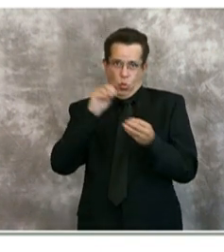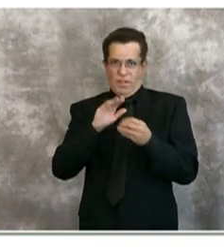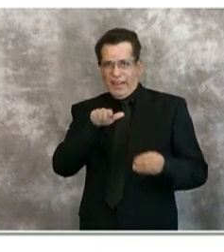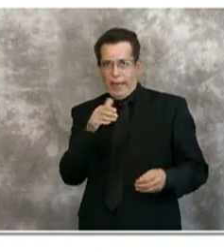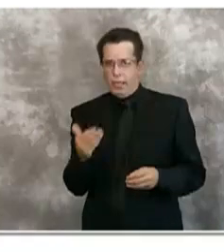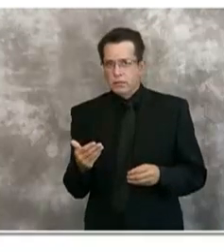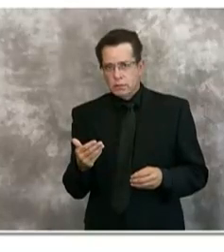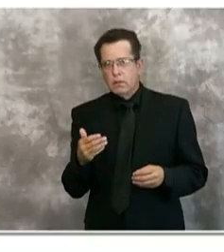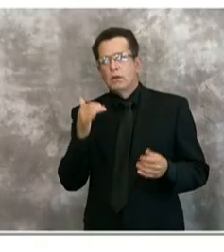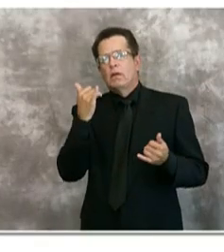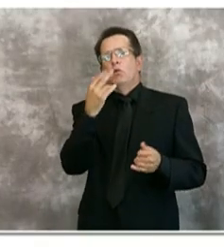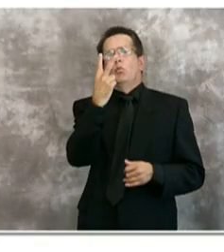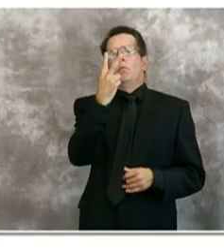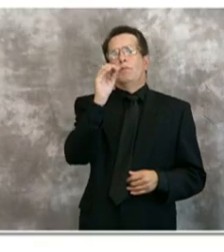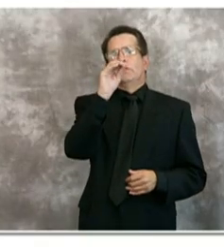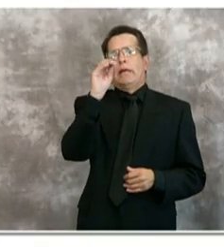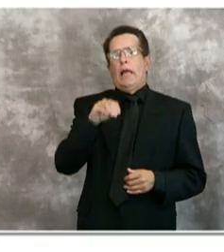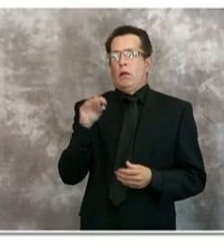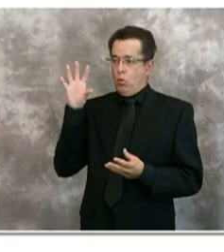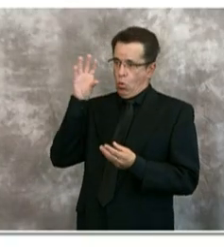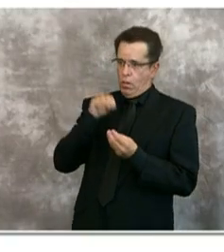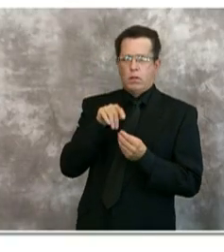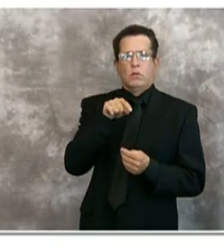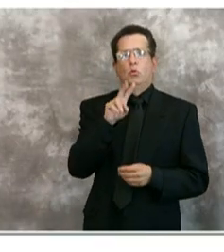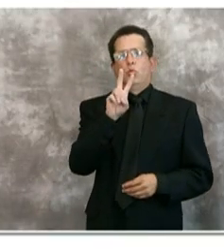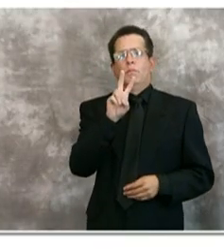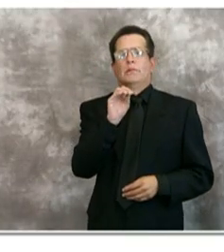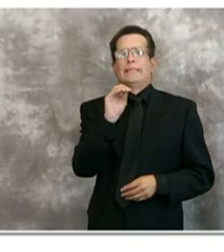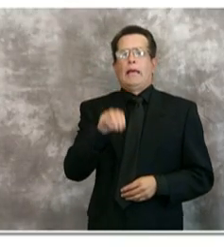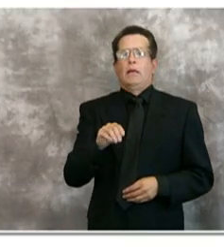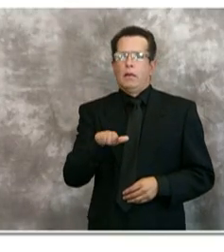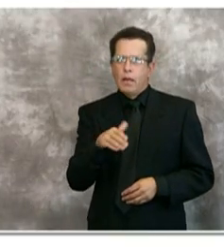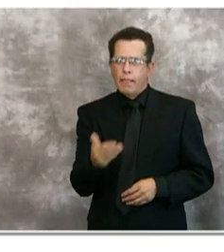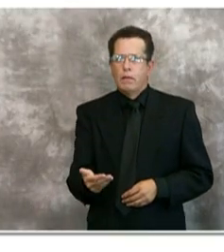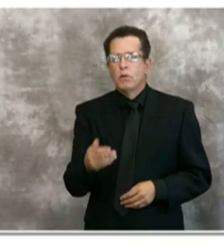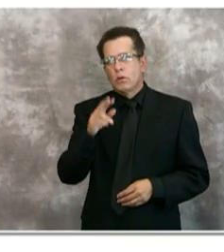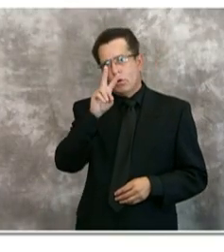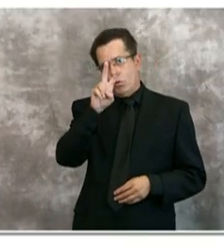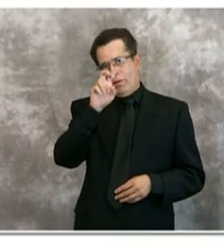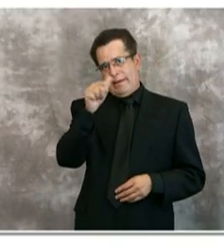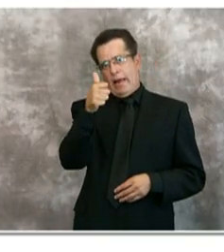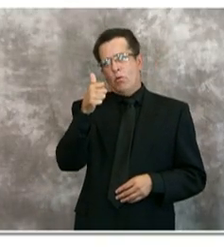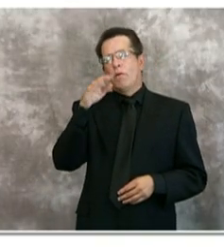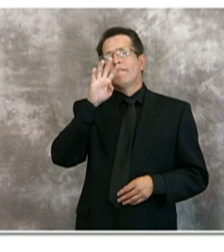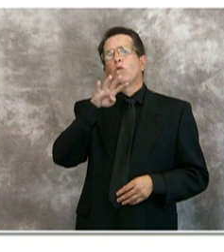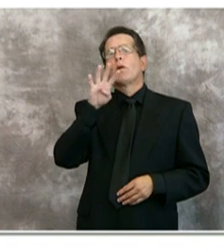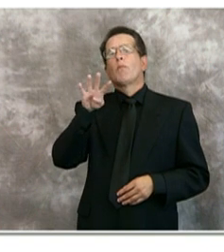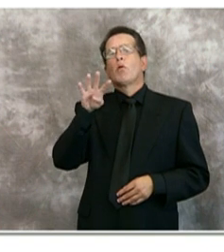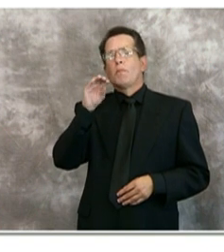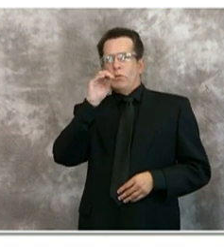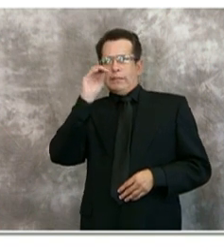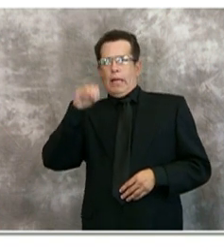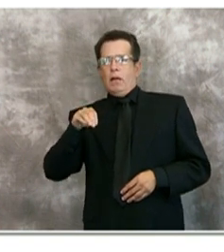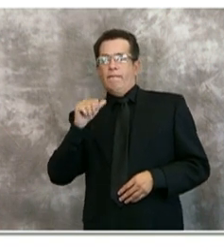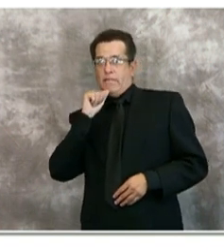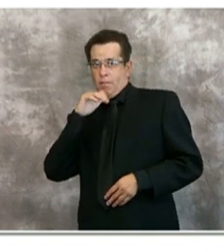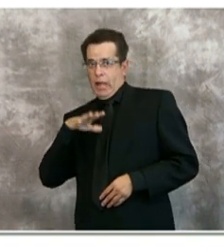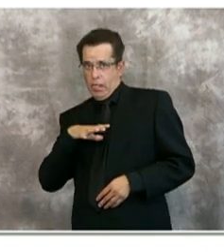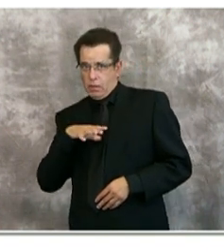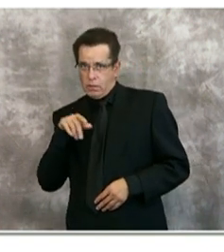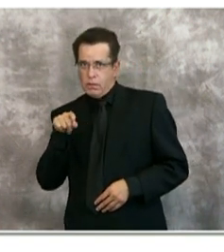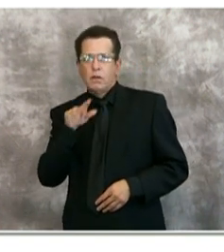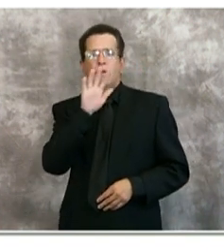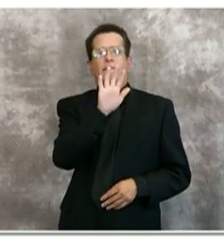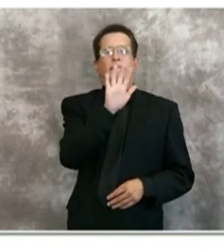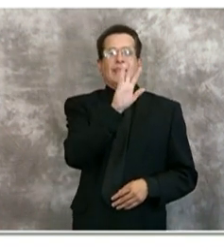deaths, which represents 2% of the total number of cases. 210 or 44% of those who have died are female,